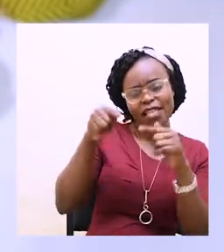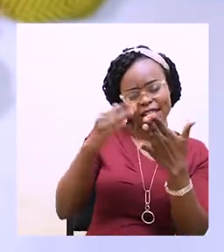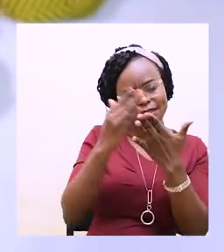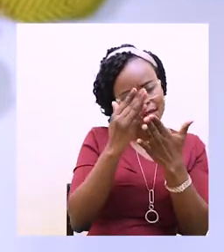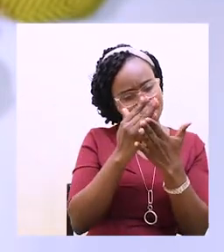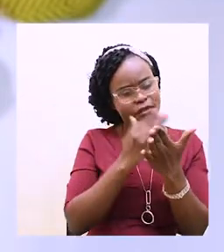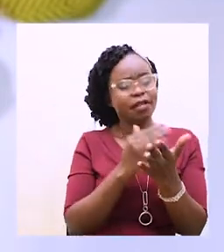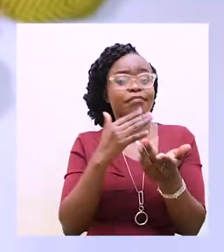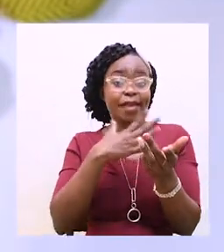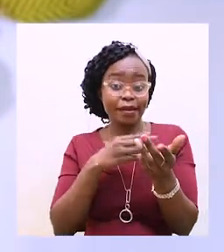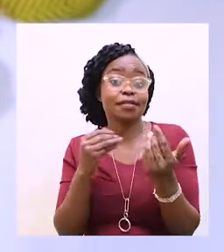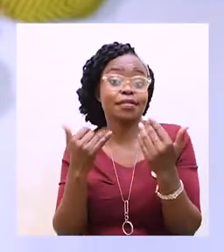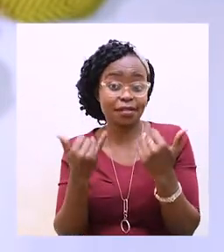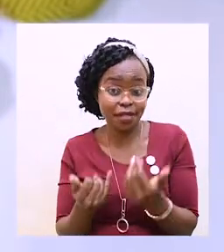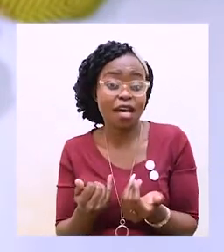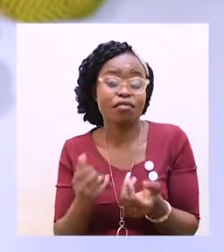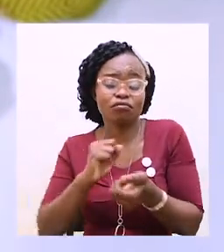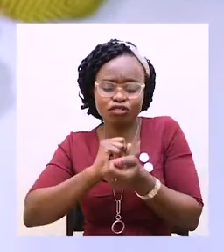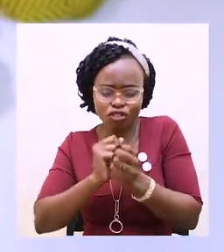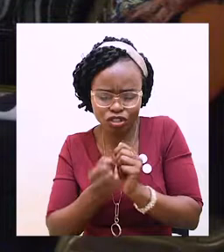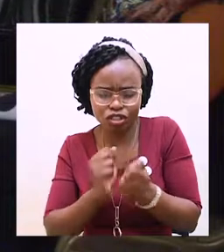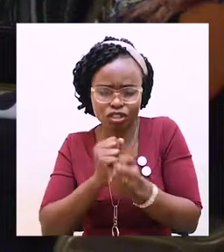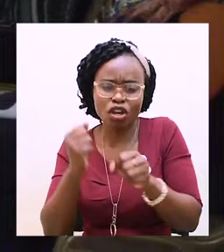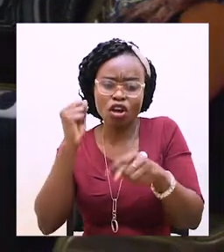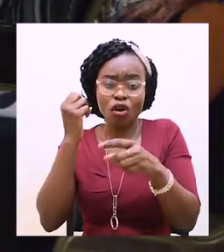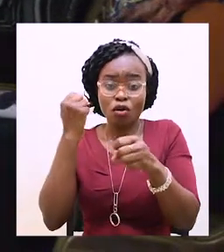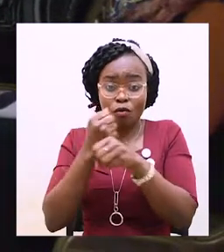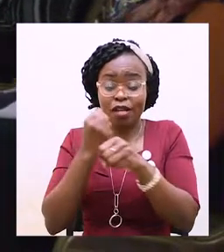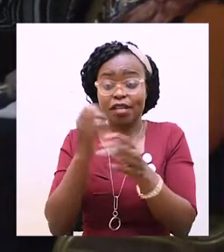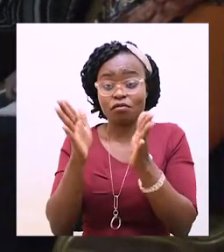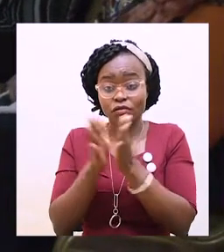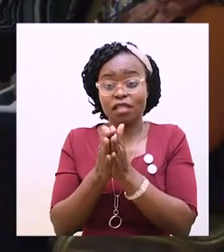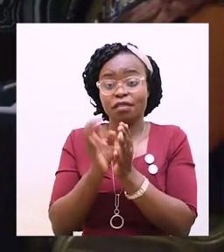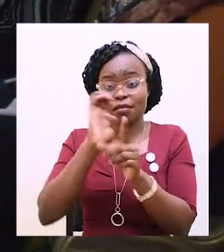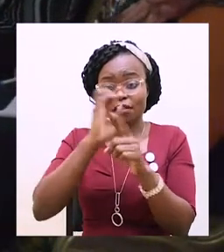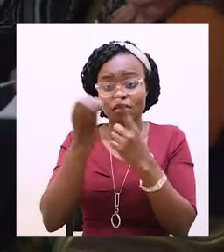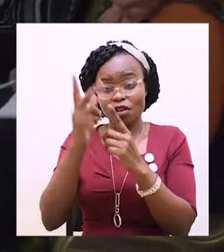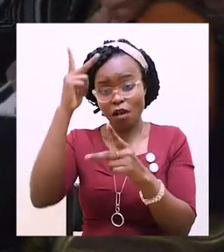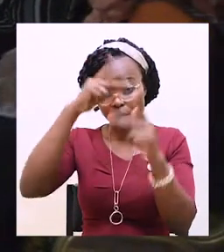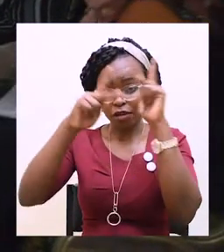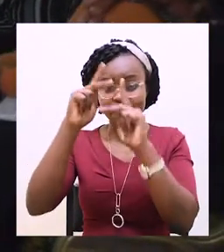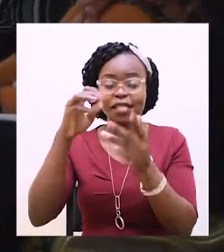are implementing and working within macroeconomic policies to date.